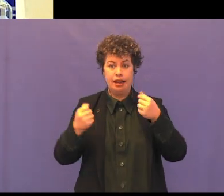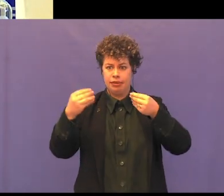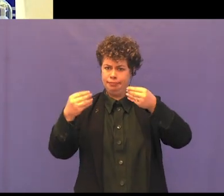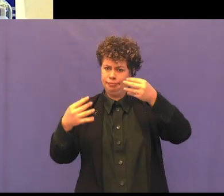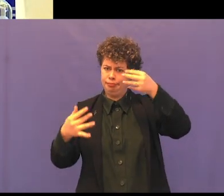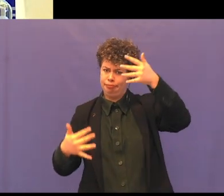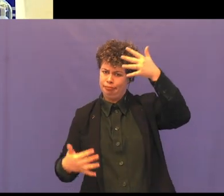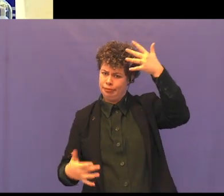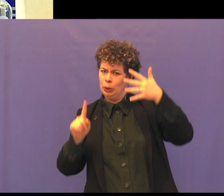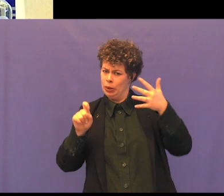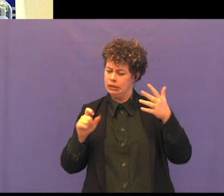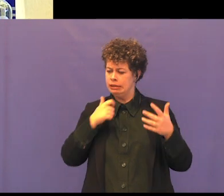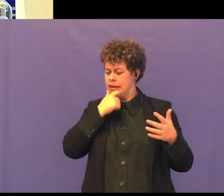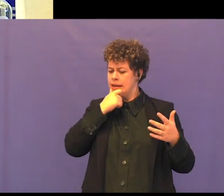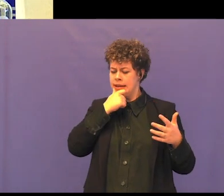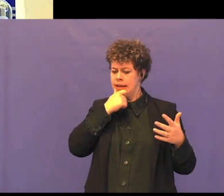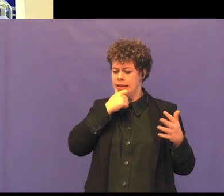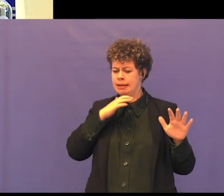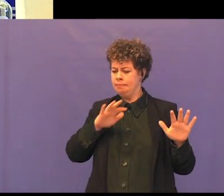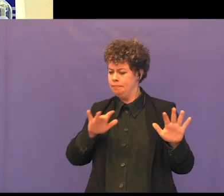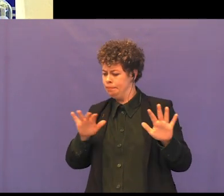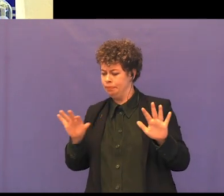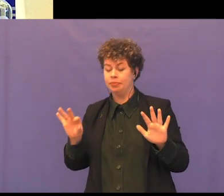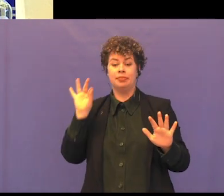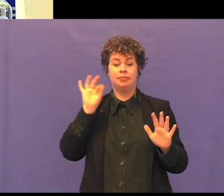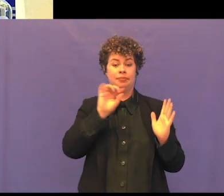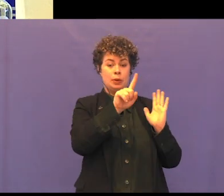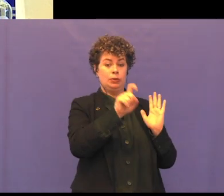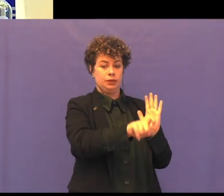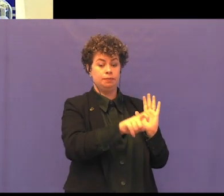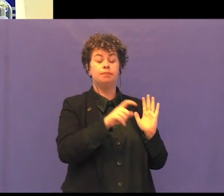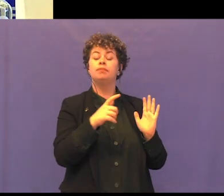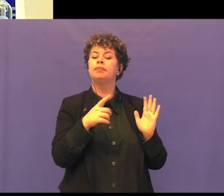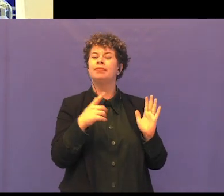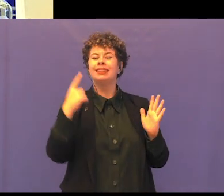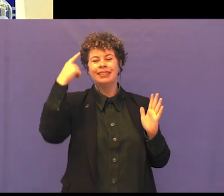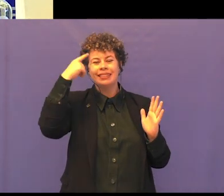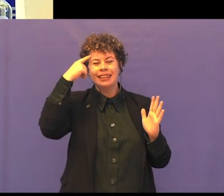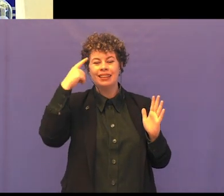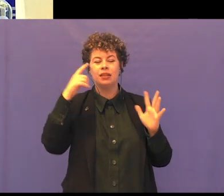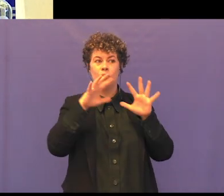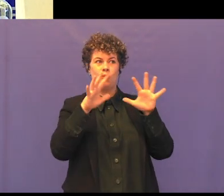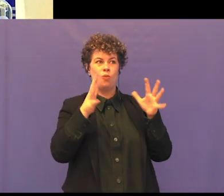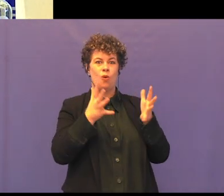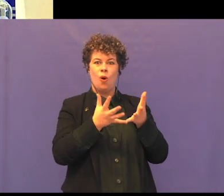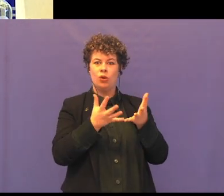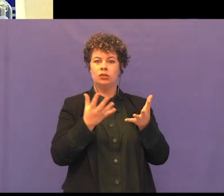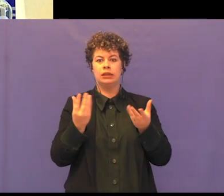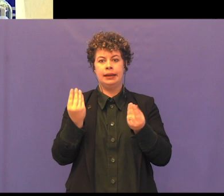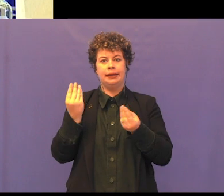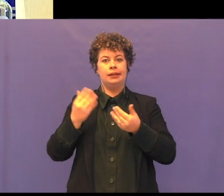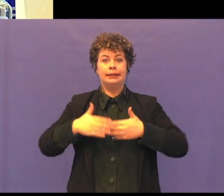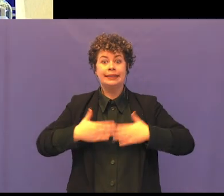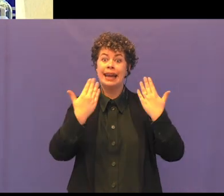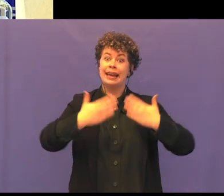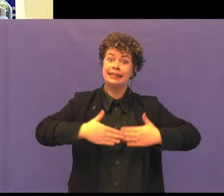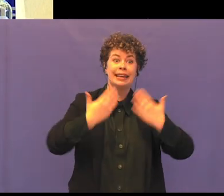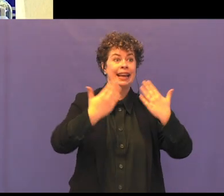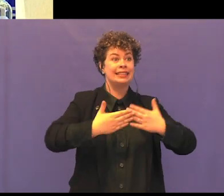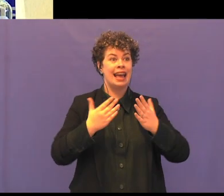thinking about the material consequences of what we do, and I think this is a good one to kind of round off, which is